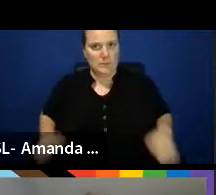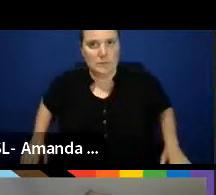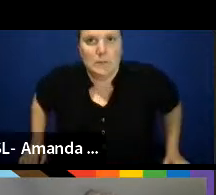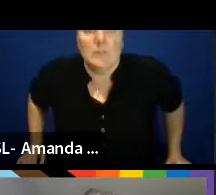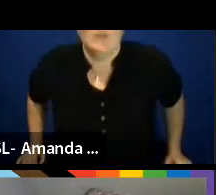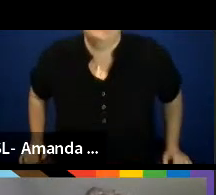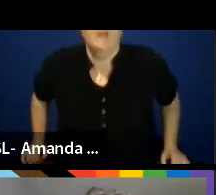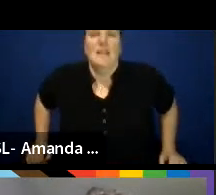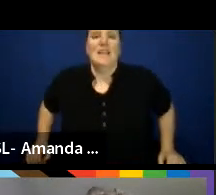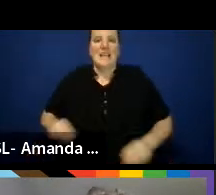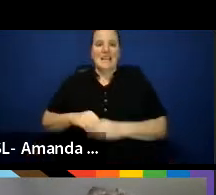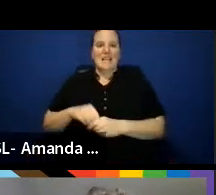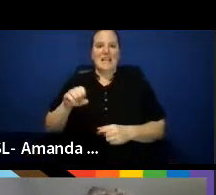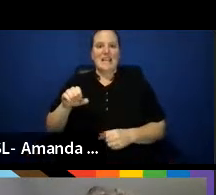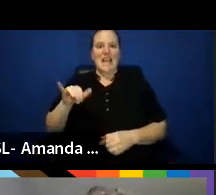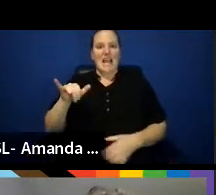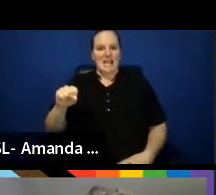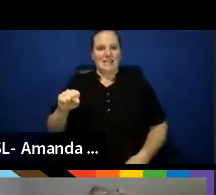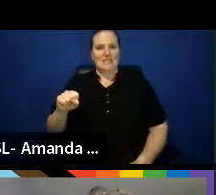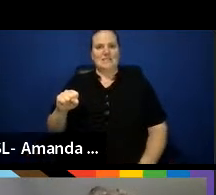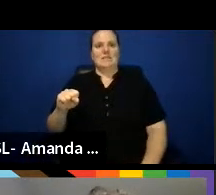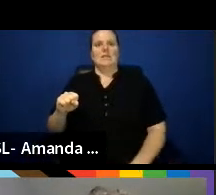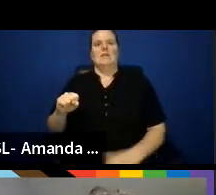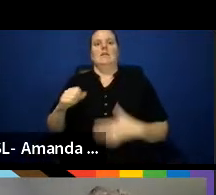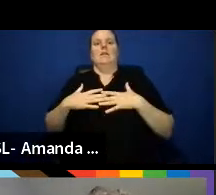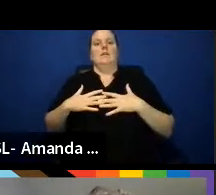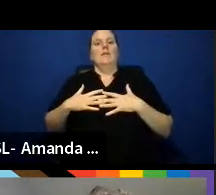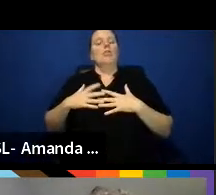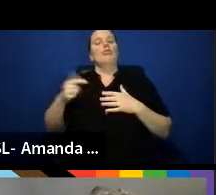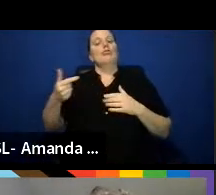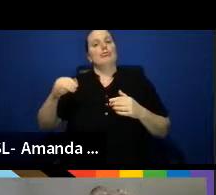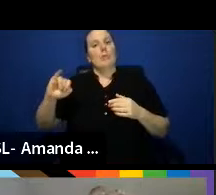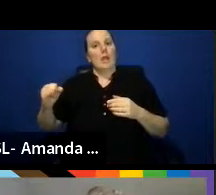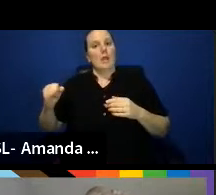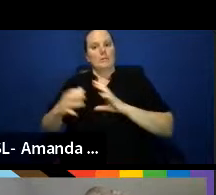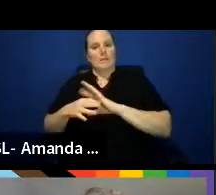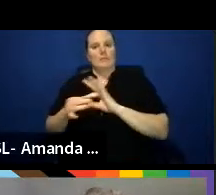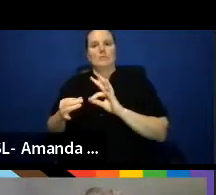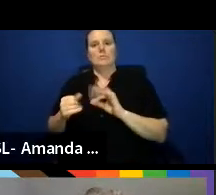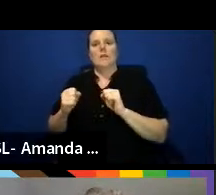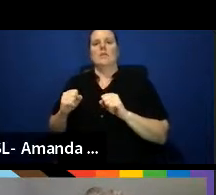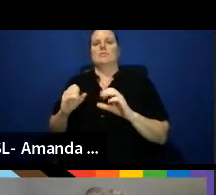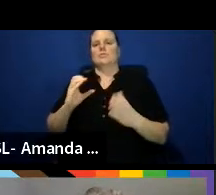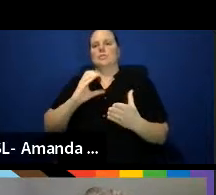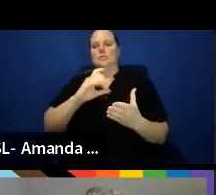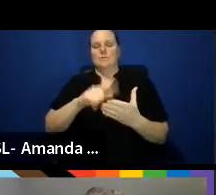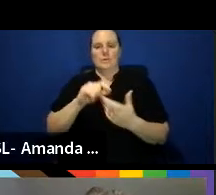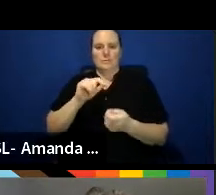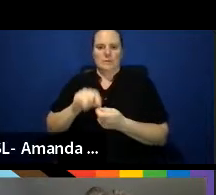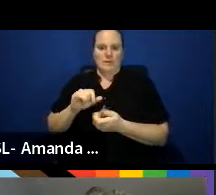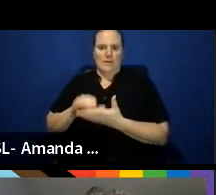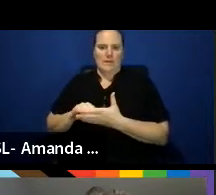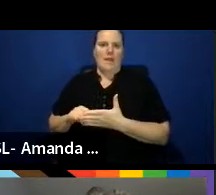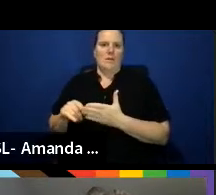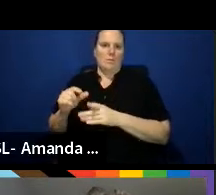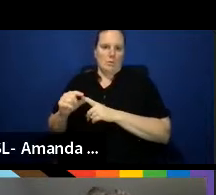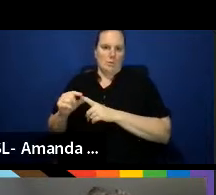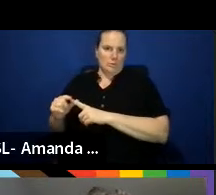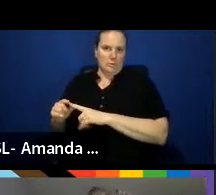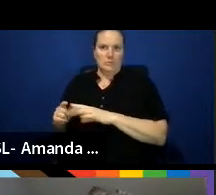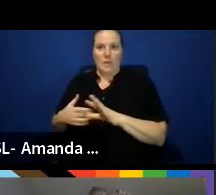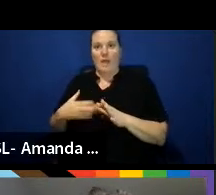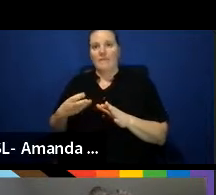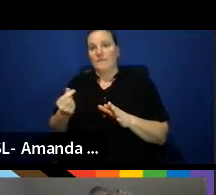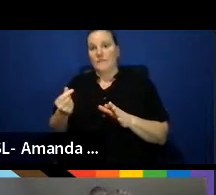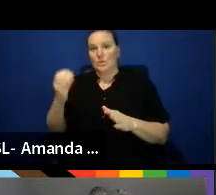of what we were talking about earlier is, as Greg mentioned, actually, we can do a search specific to those terms. I've done a couple